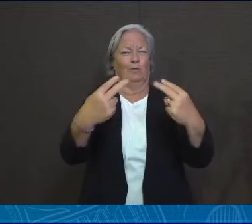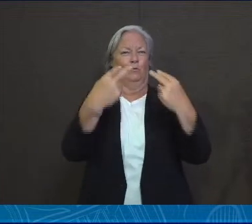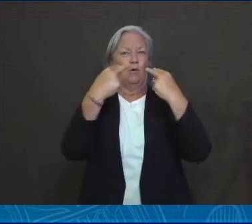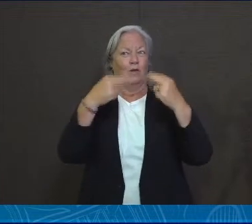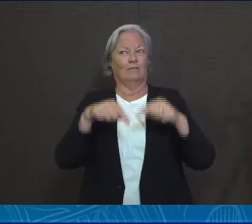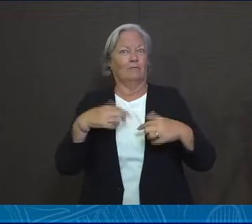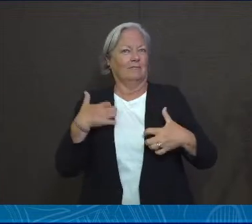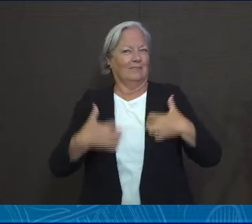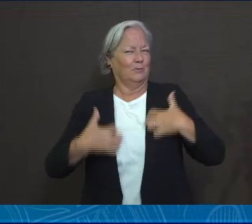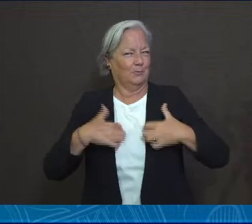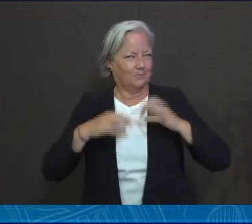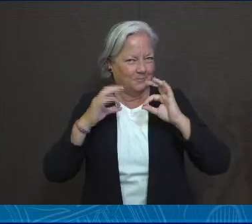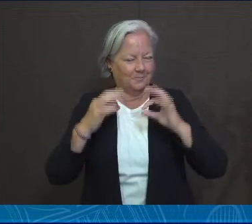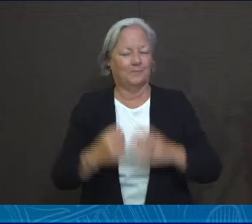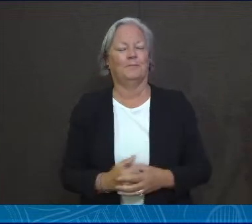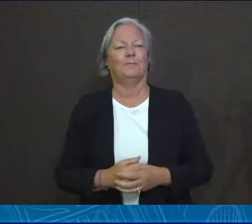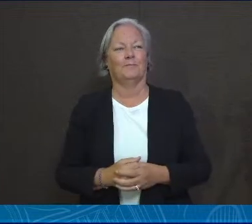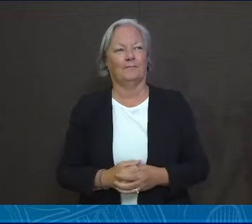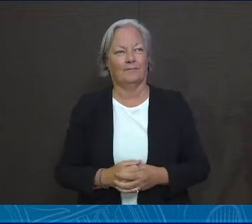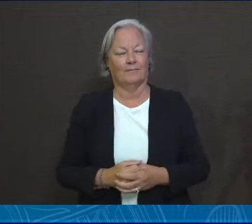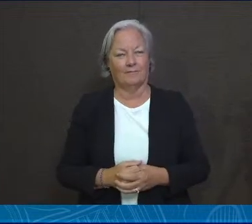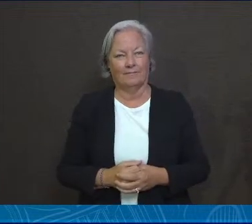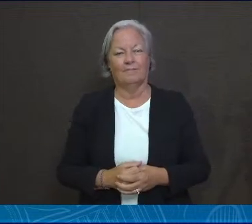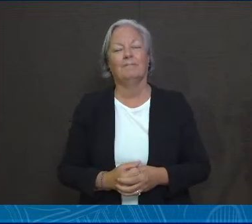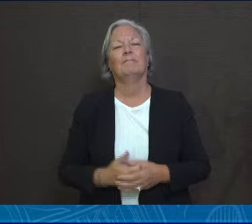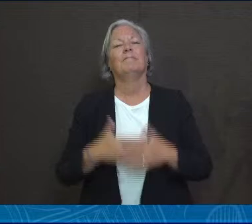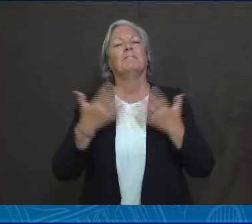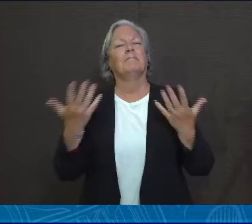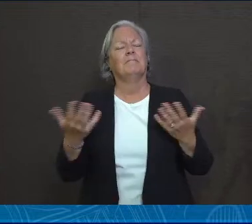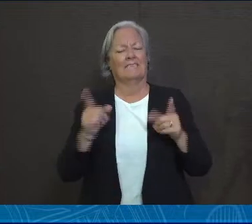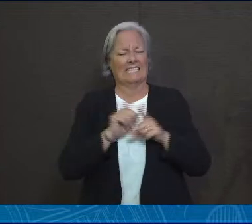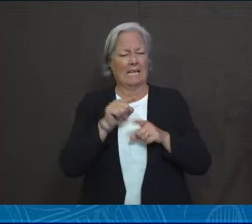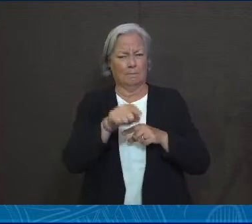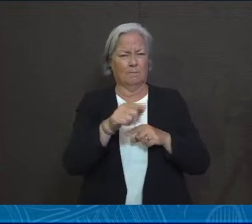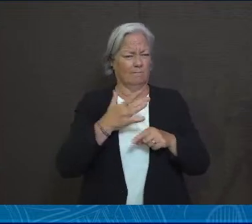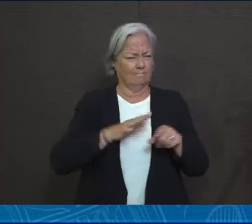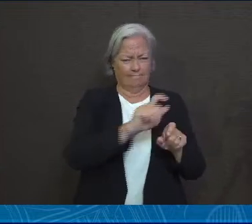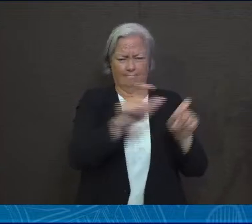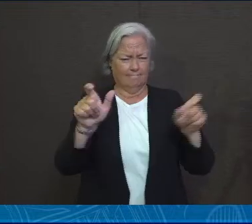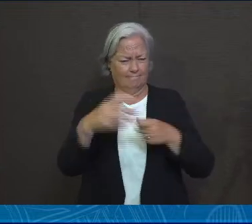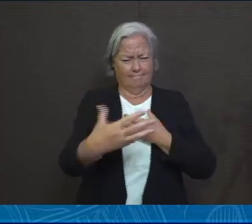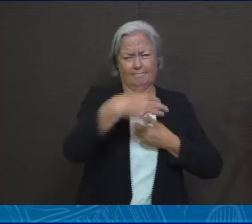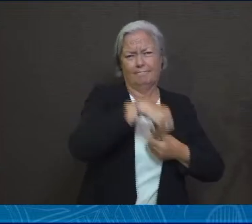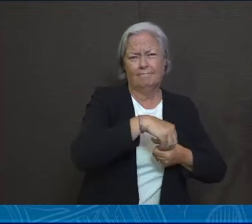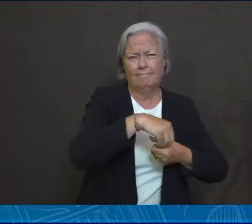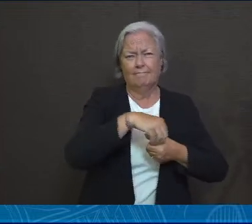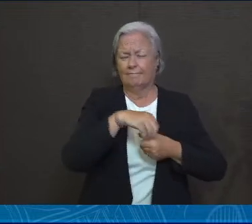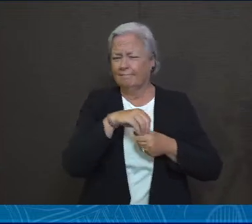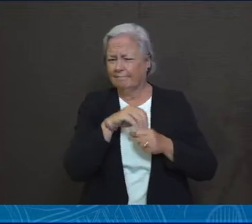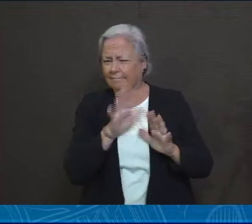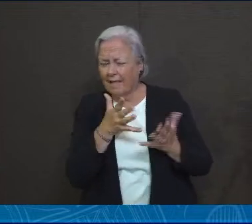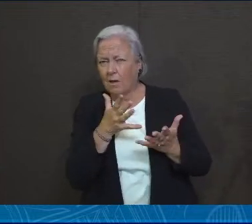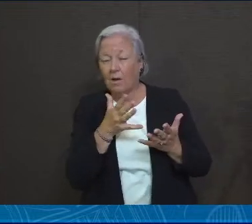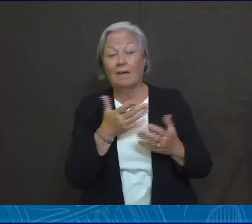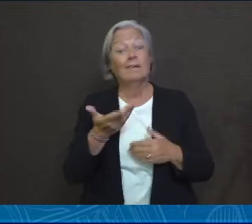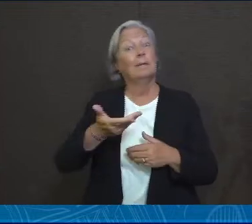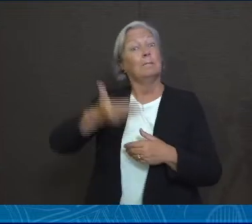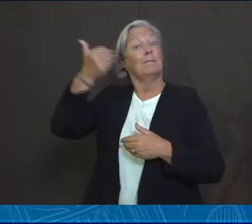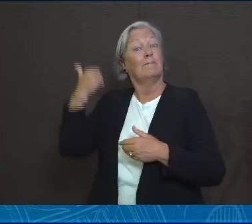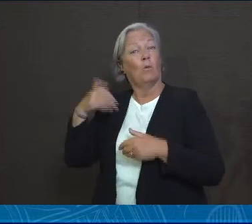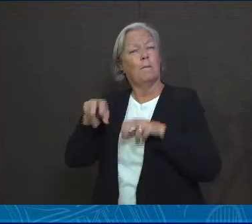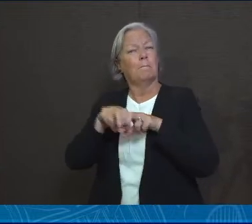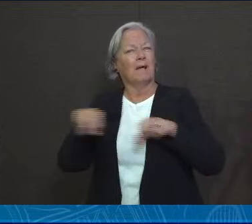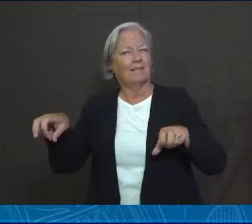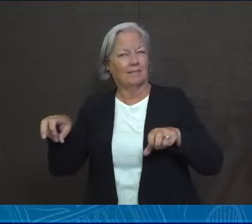When we talk about the need for anticipatory action, and there were very good panels before this that were talking about how that not